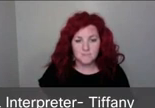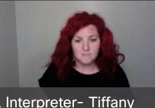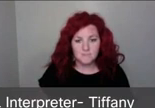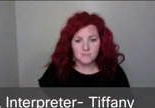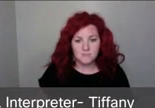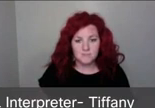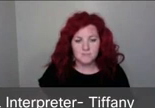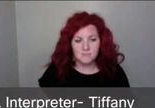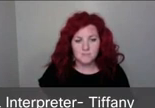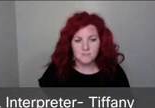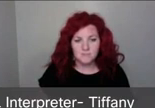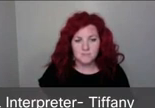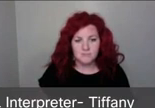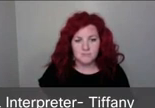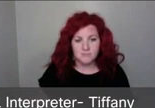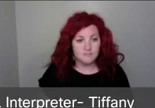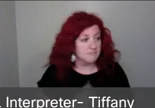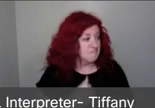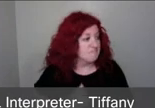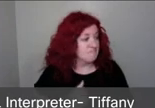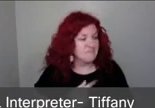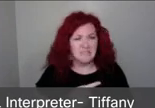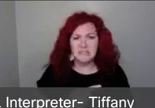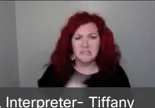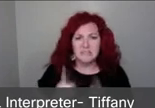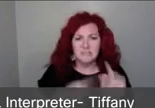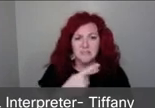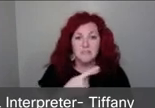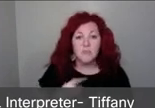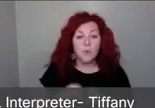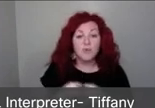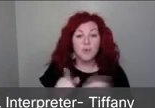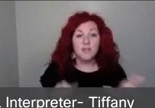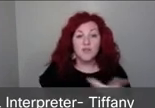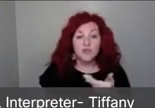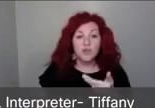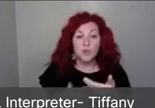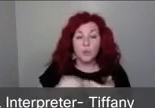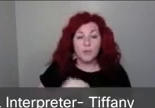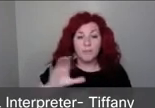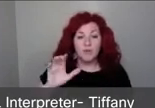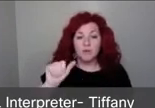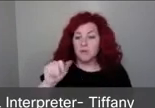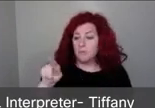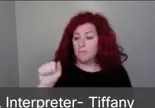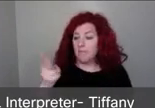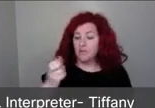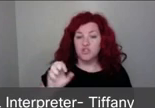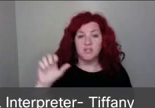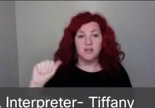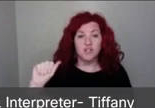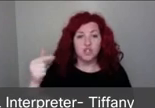I'm sorry, Eric. also, at this time, I would like to introduce White Mountain Apache Attorney General